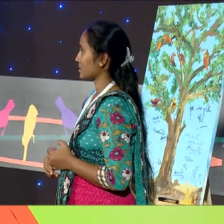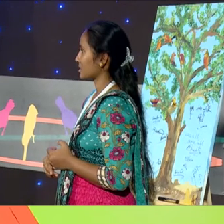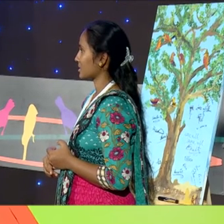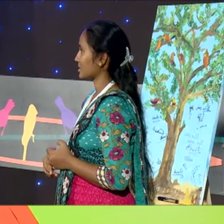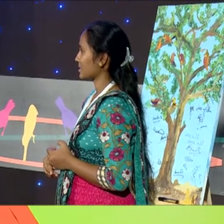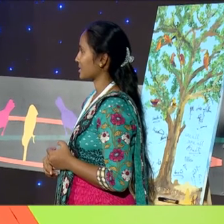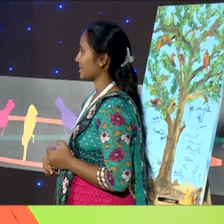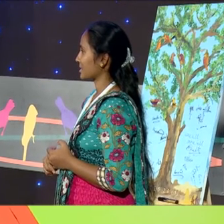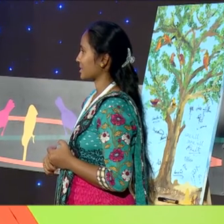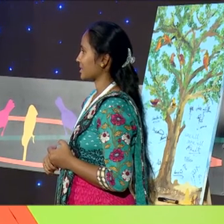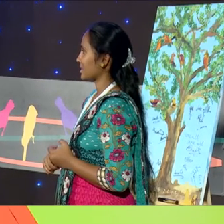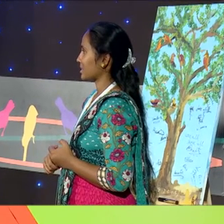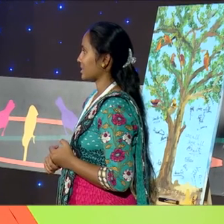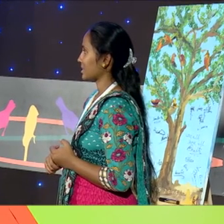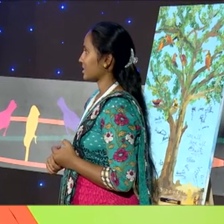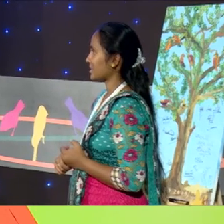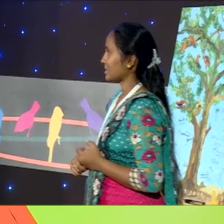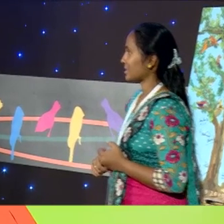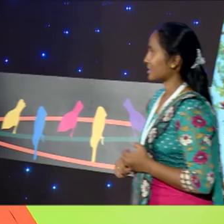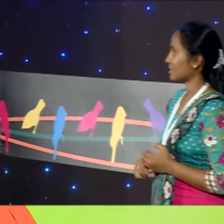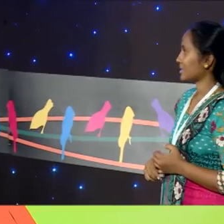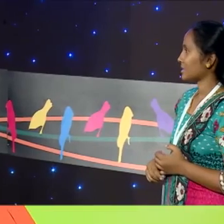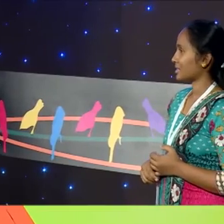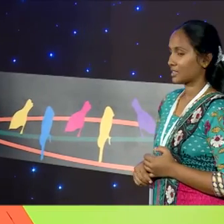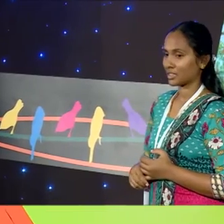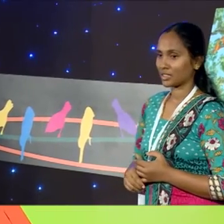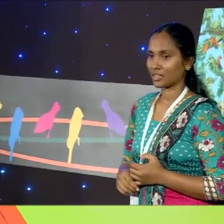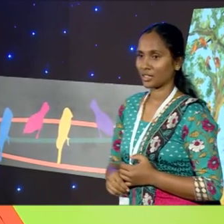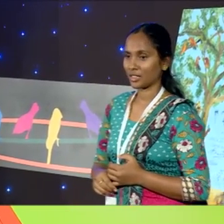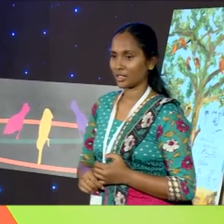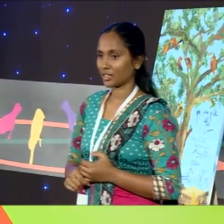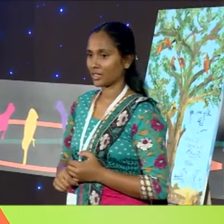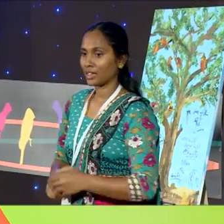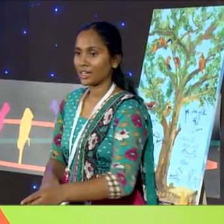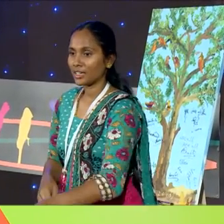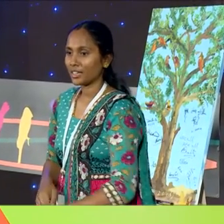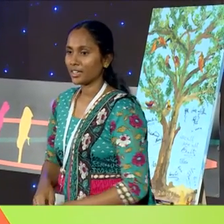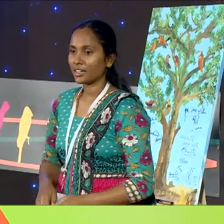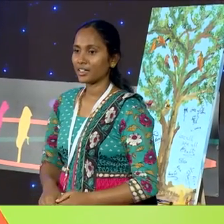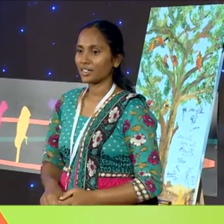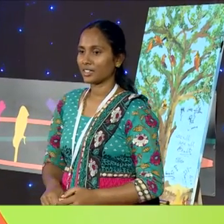they hadn't invented dyslexia. So nobody knew what the hell it was.